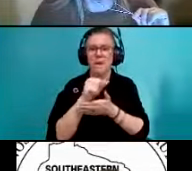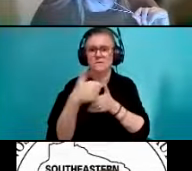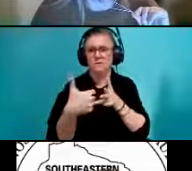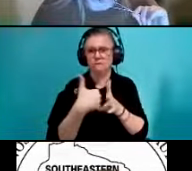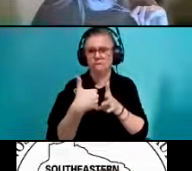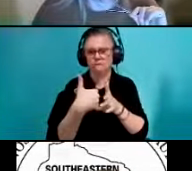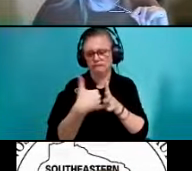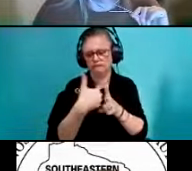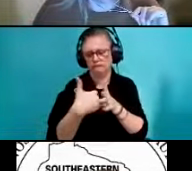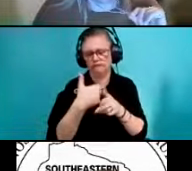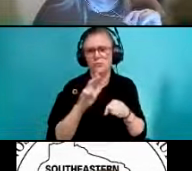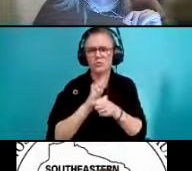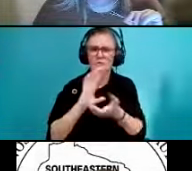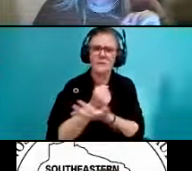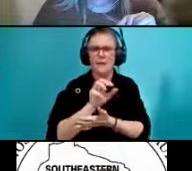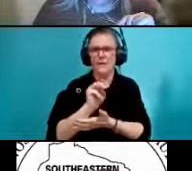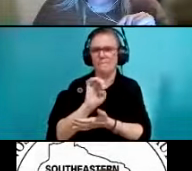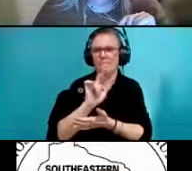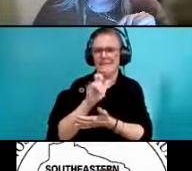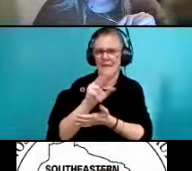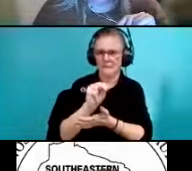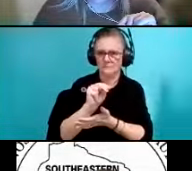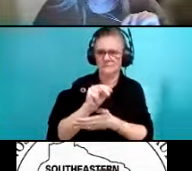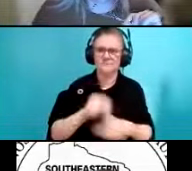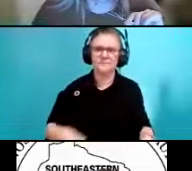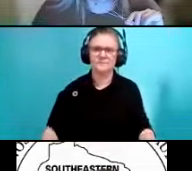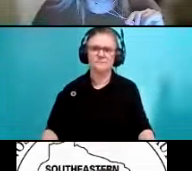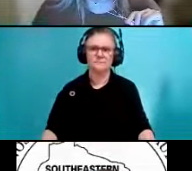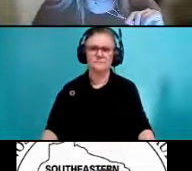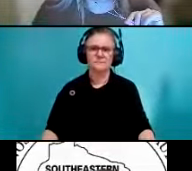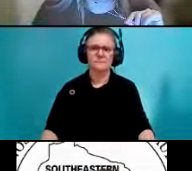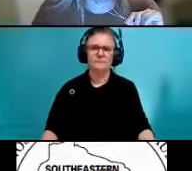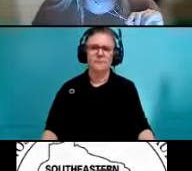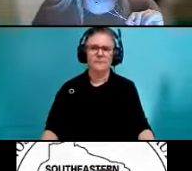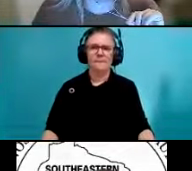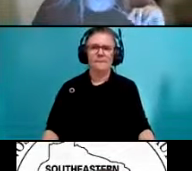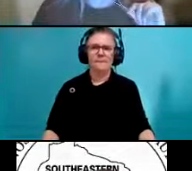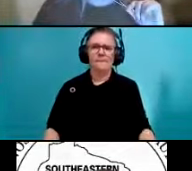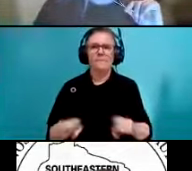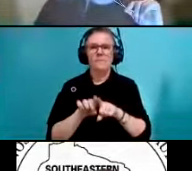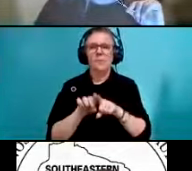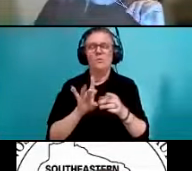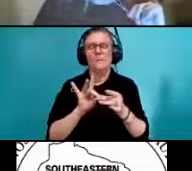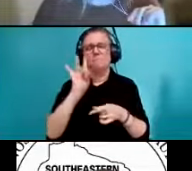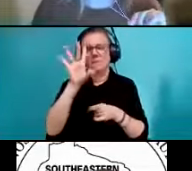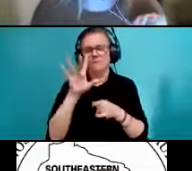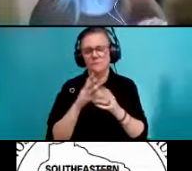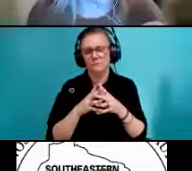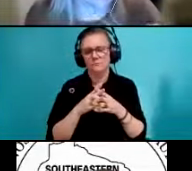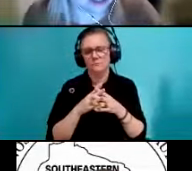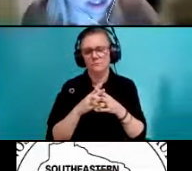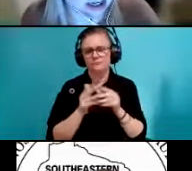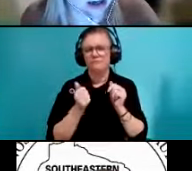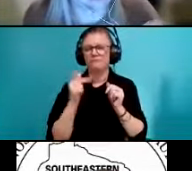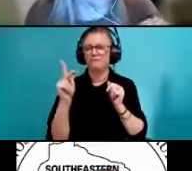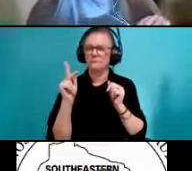utilizing again that median for the stations. And I meant to mention this earlier, but just a few